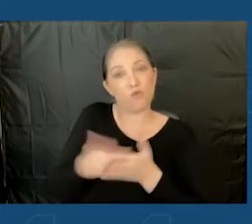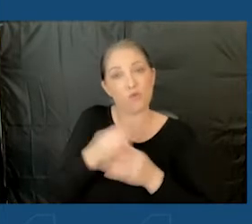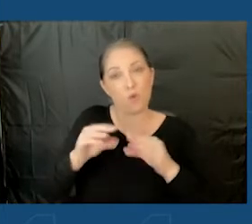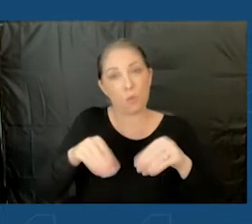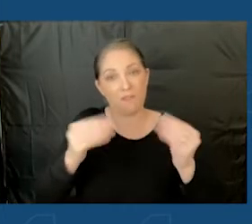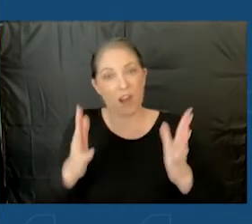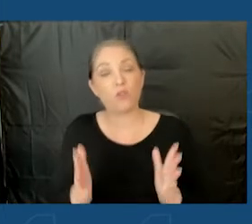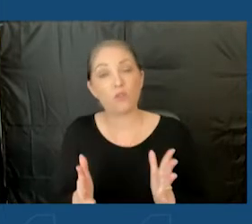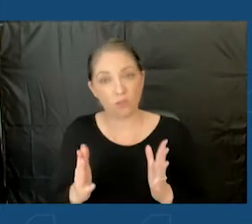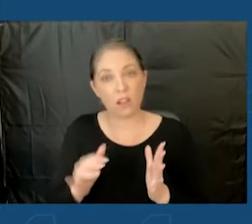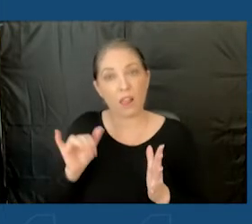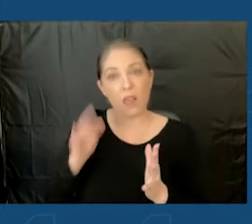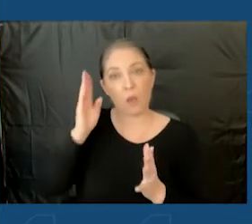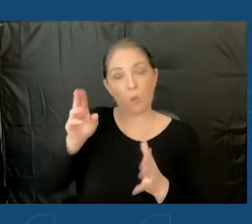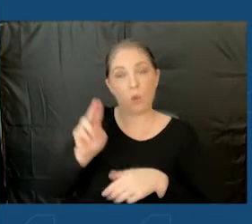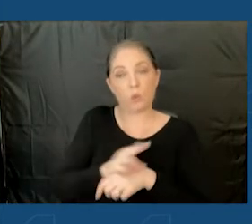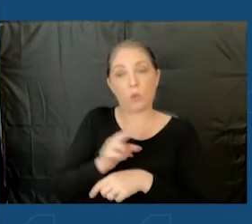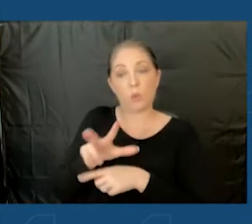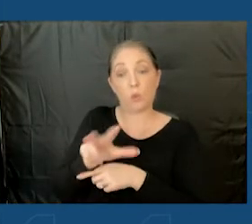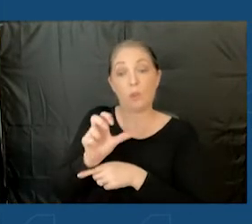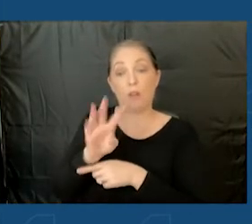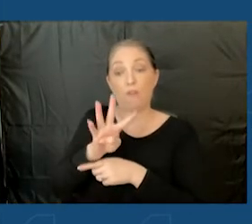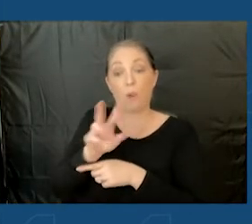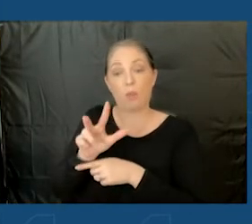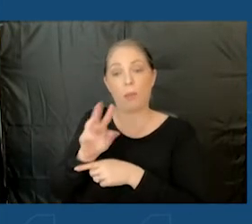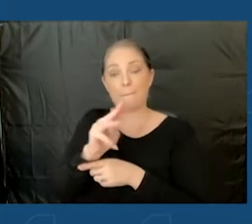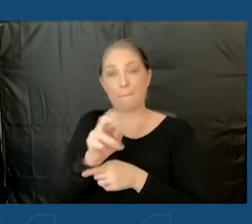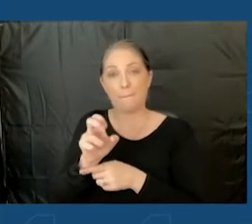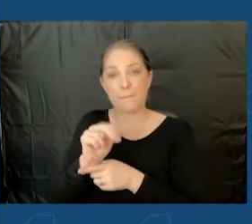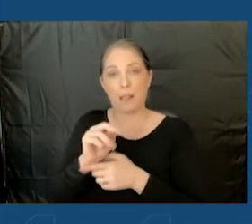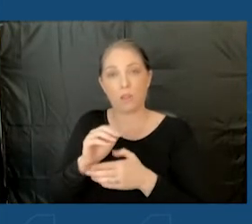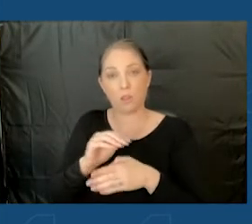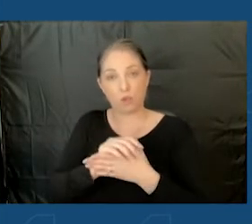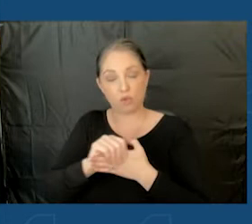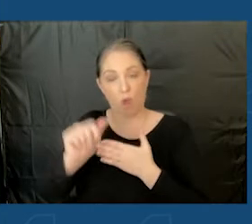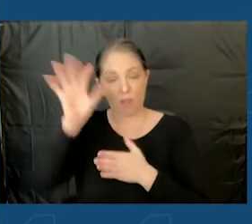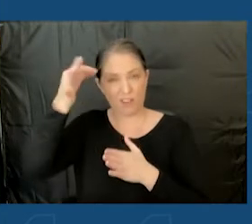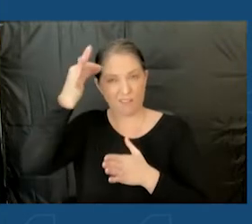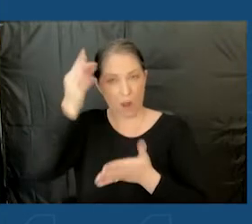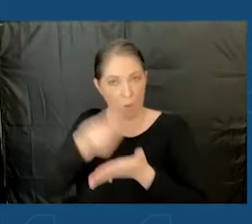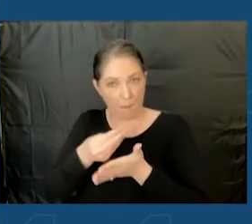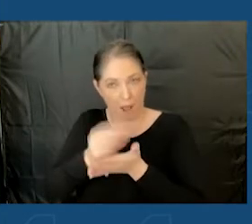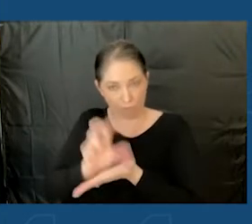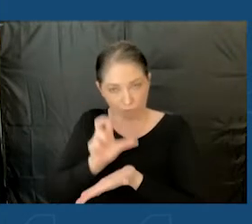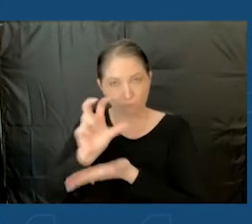with $343 million in federal money. Thank you again, Senator Gillibrand.